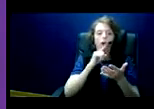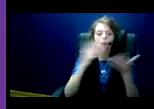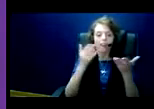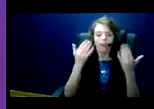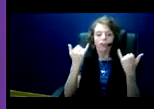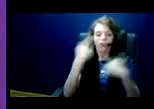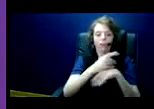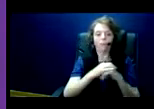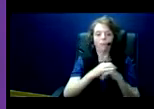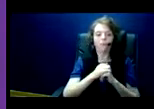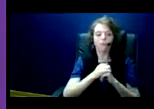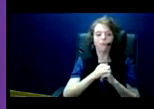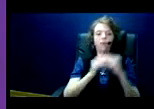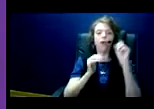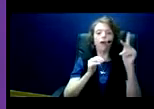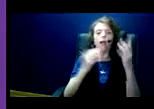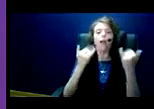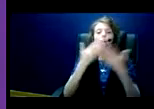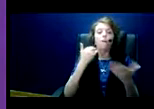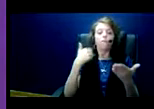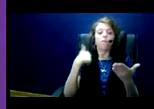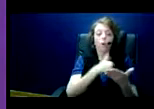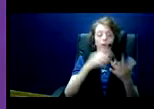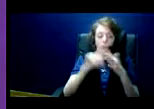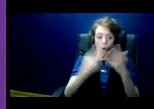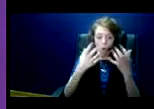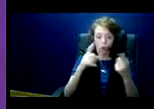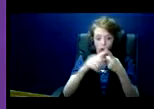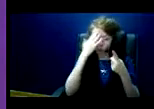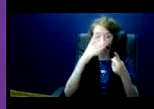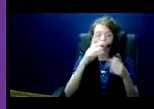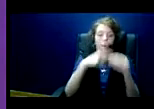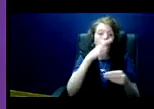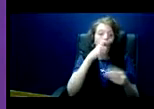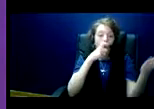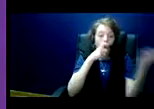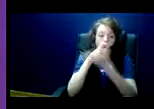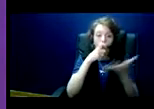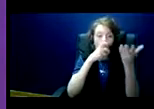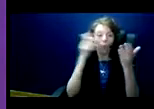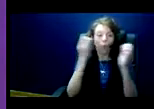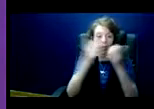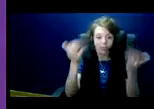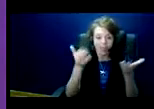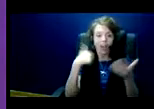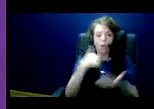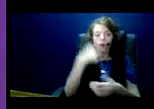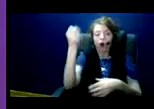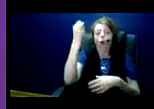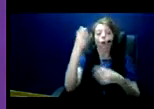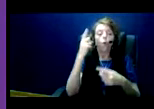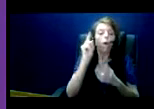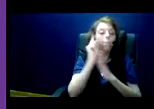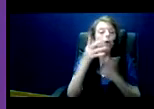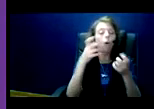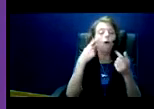Great. So before we get started, we want to get to know a little bit about who is in the room here with us. So we'll hold for about a minute, and we'd love for you to